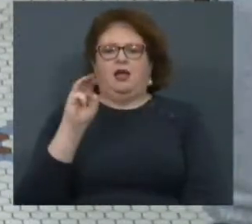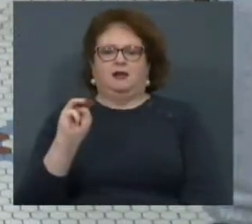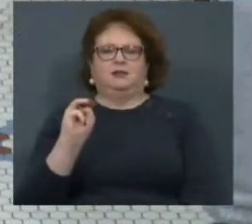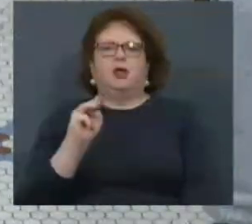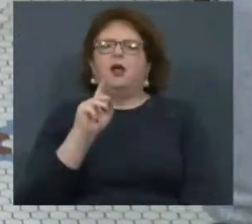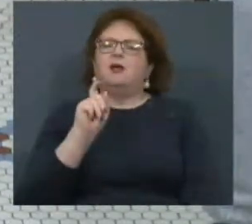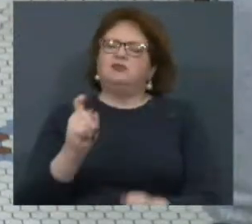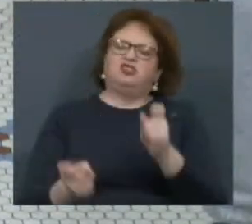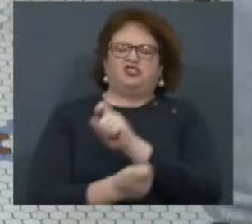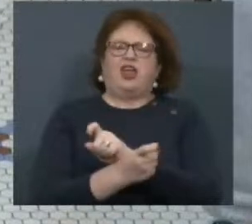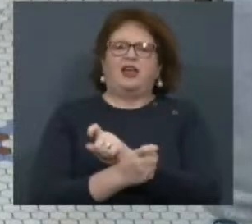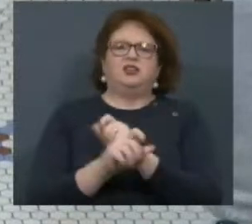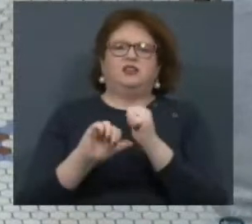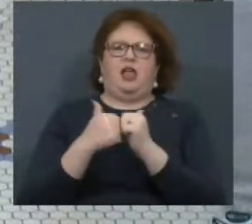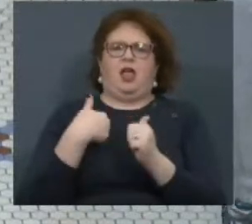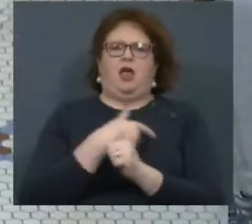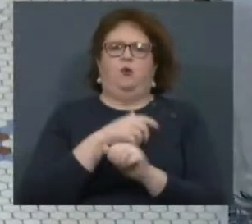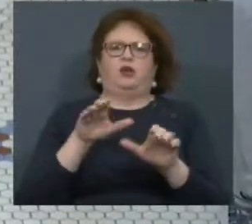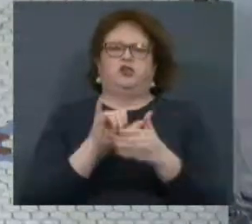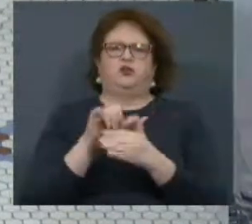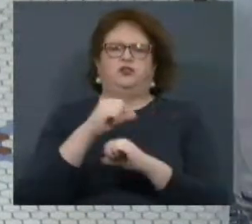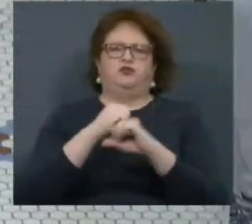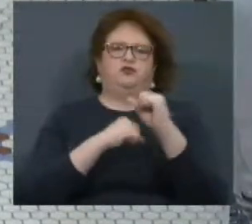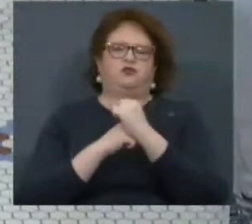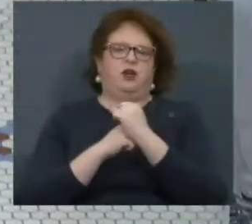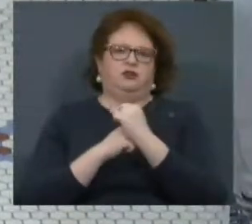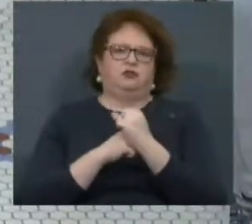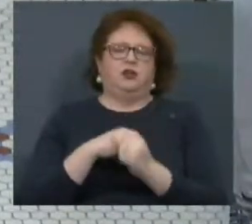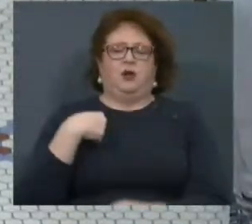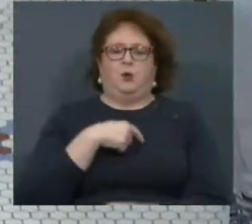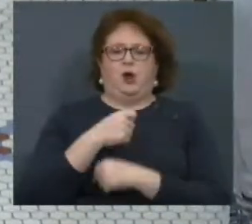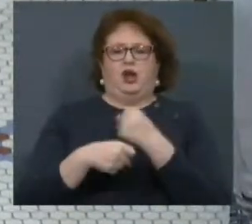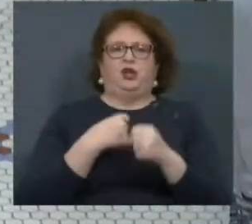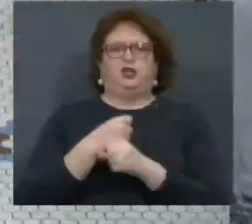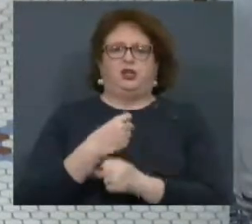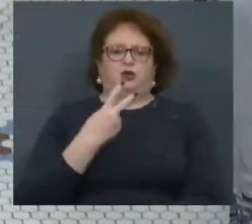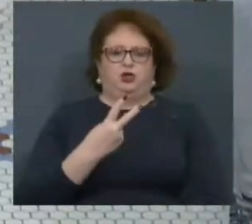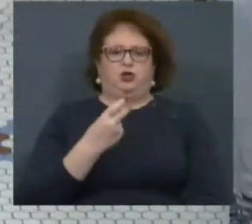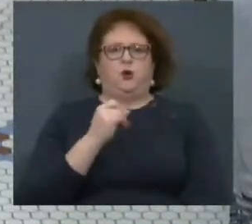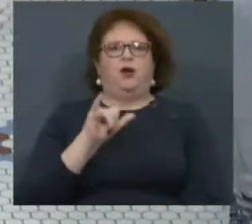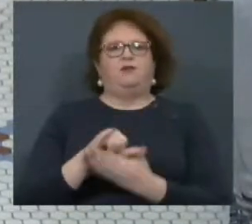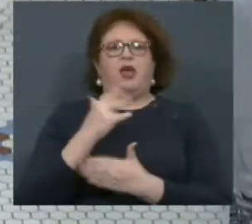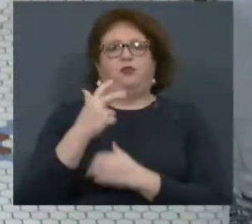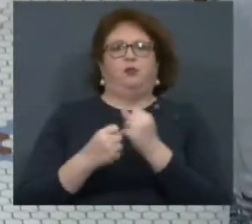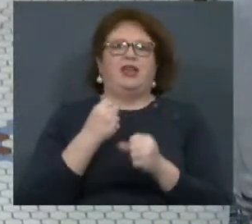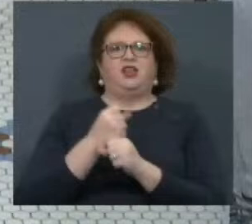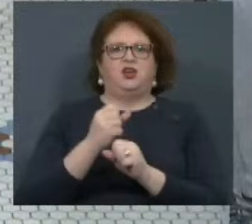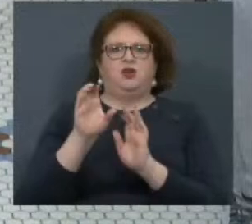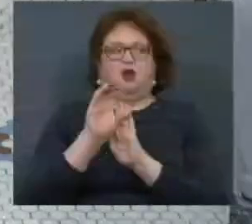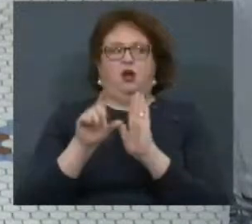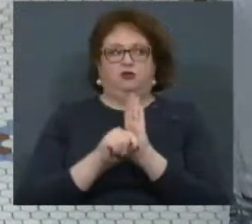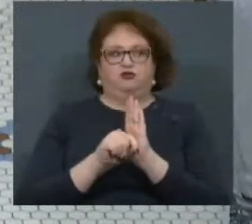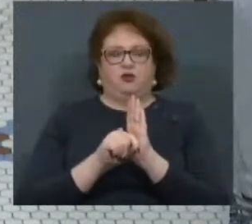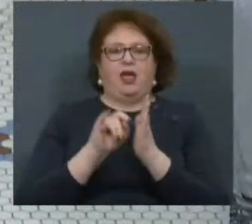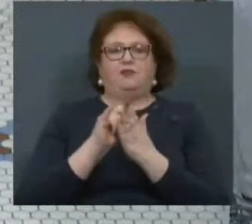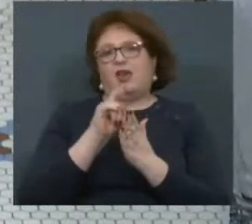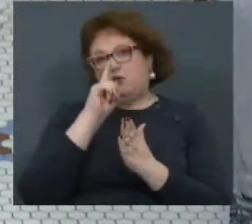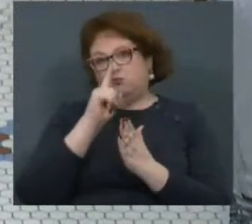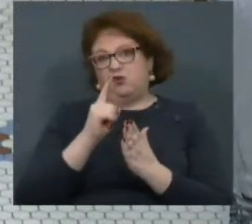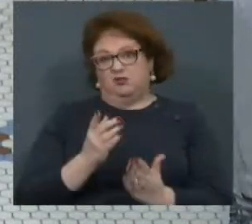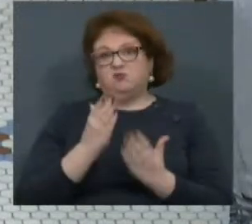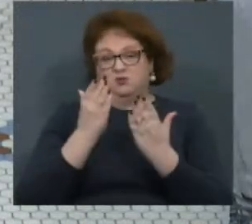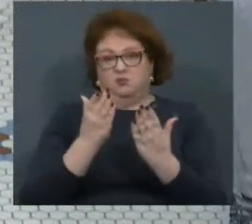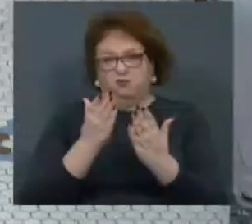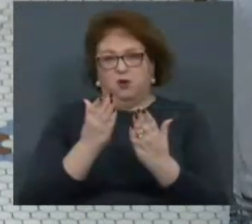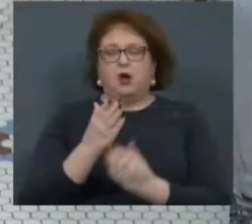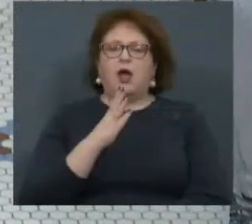this structure. We're only in year 2 of the 3-year contract that was initially contemplated. This proposed contract removes